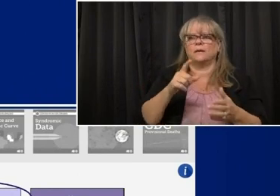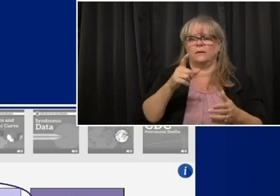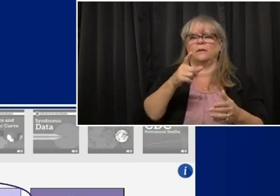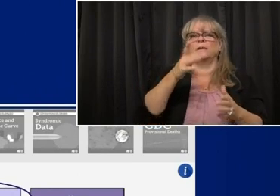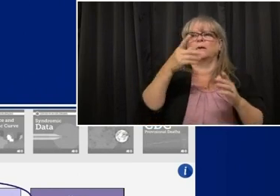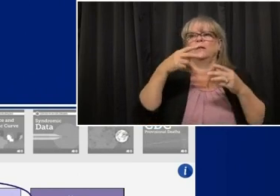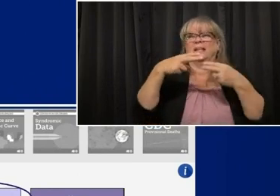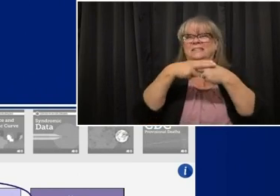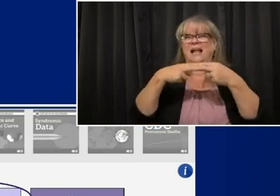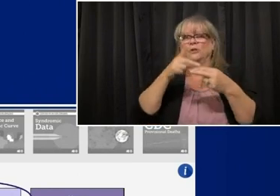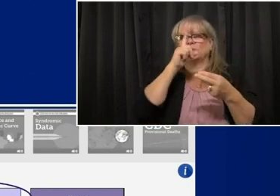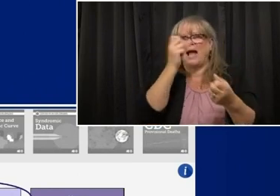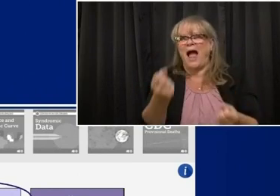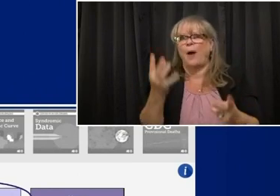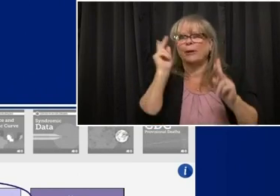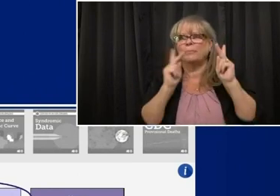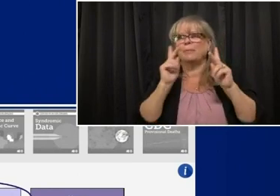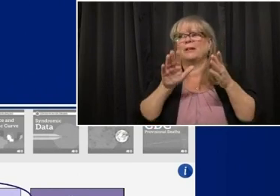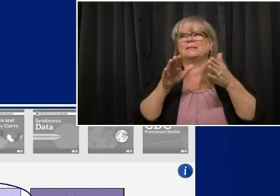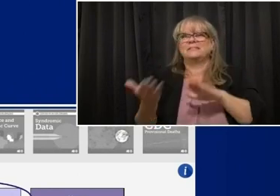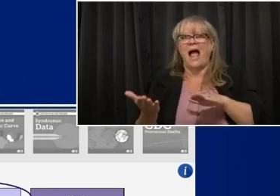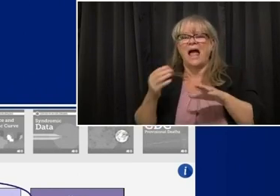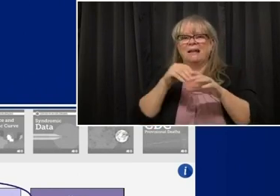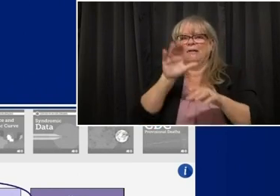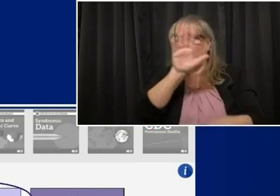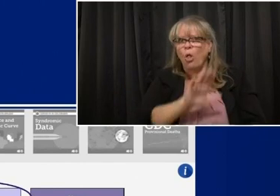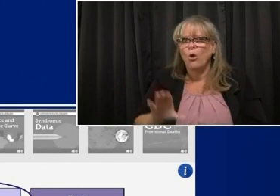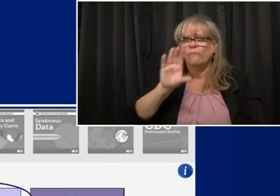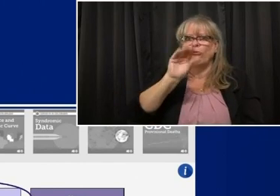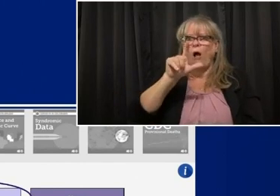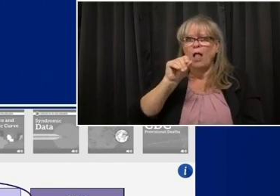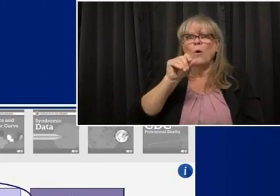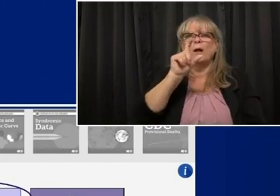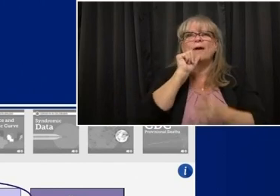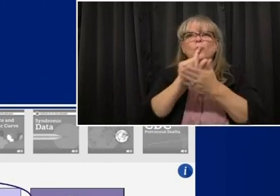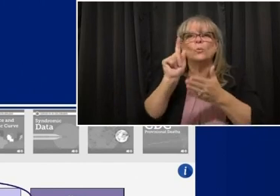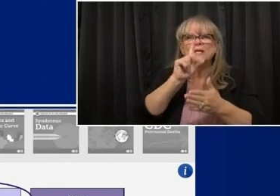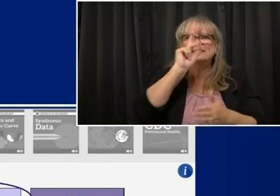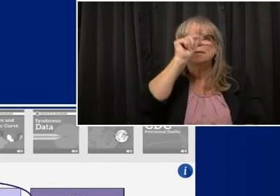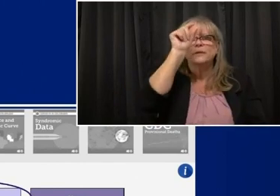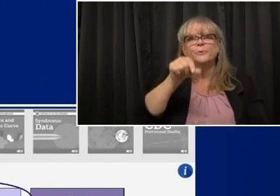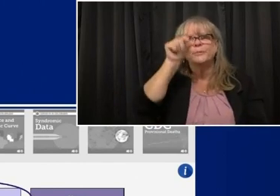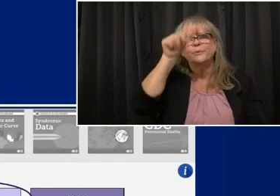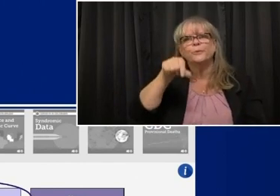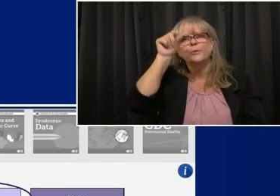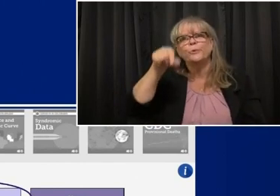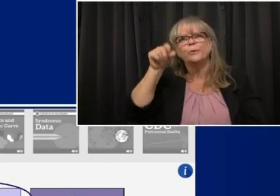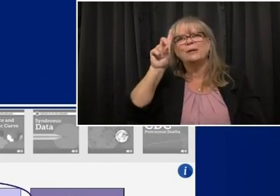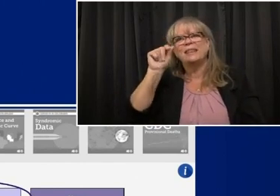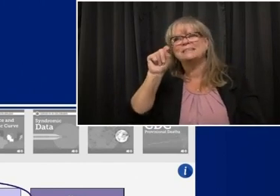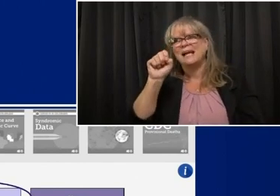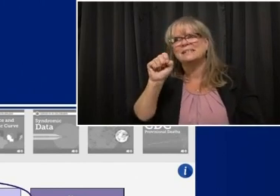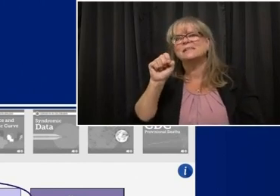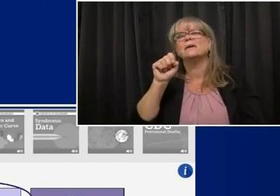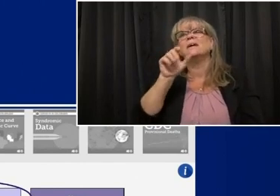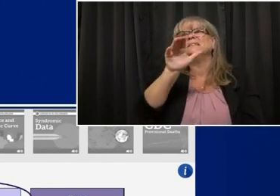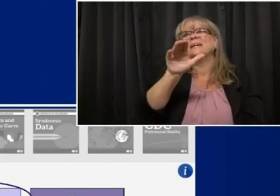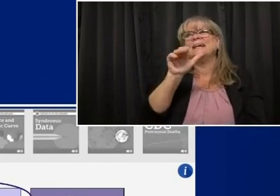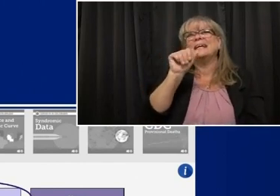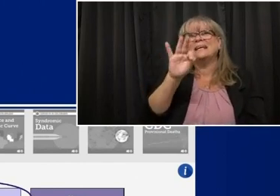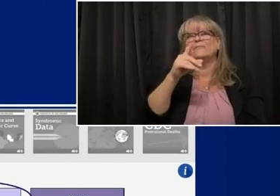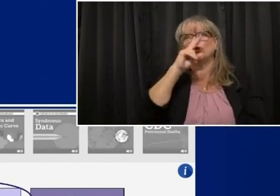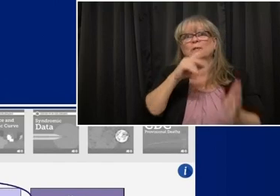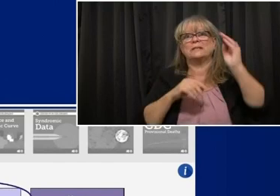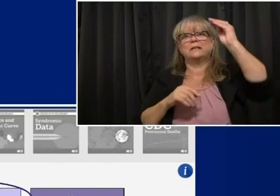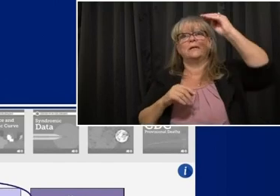Colorado per week. You'll see they're color-coded to represent whether or not we've seen a week-over-week increase in the number of deaths or a decrease, and then they're labeled